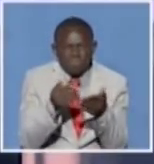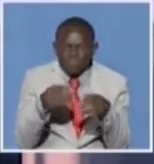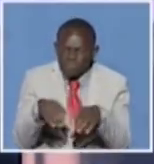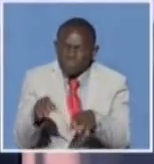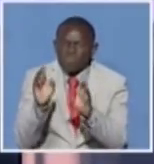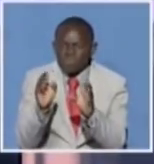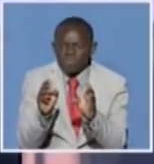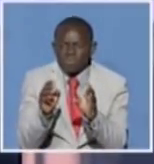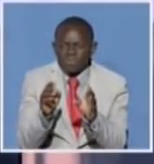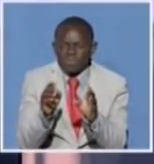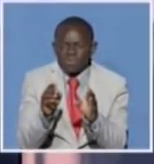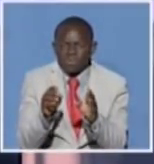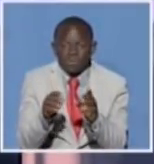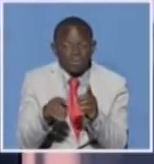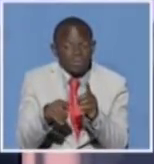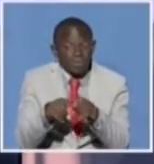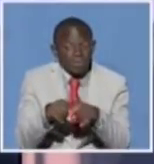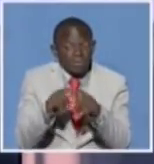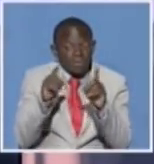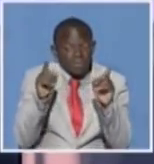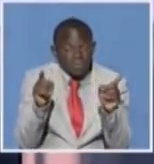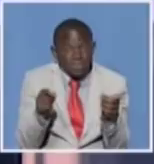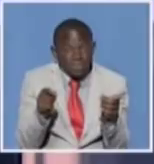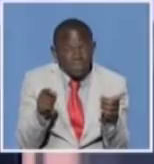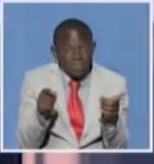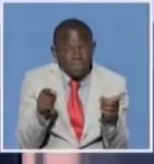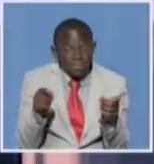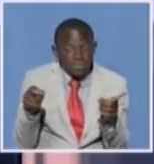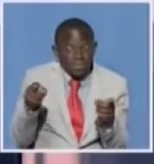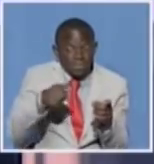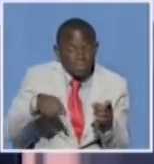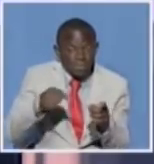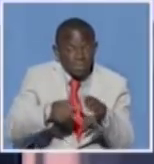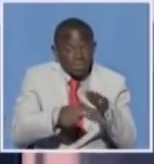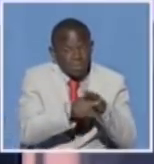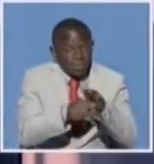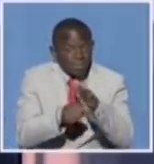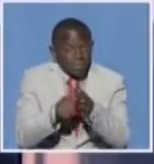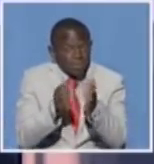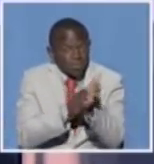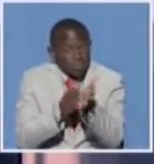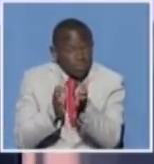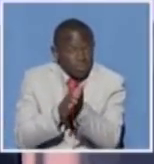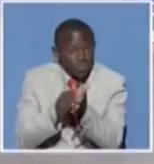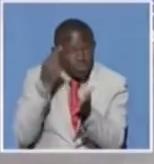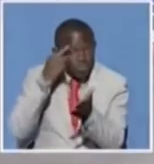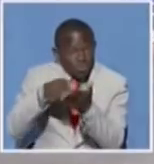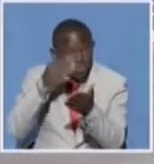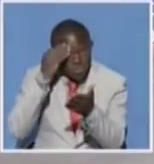way. But when they begin to go into illegality,